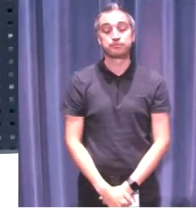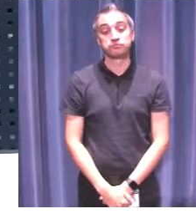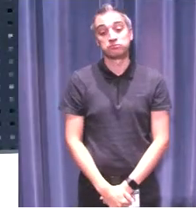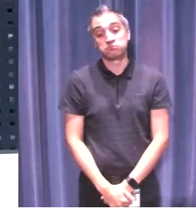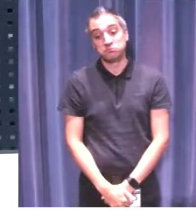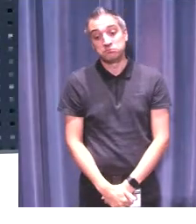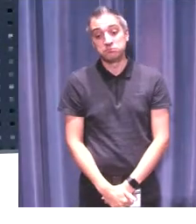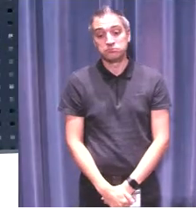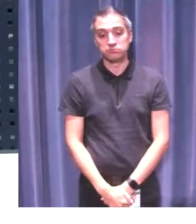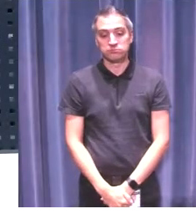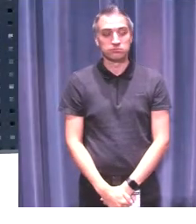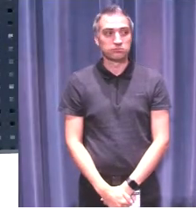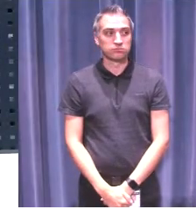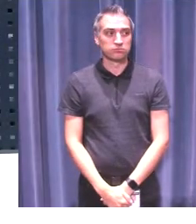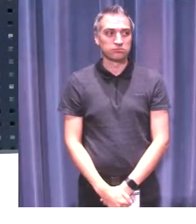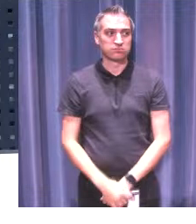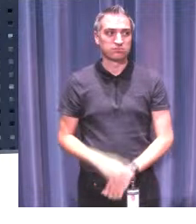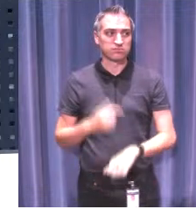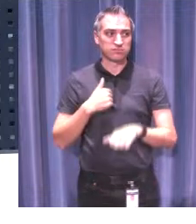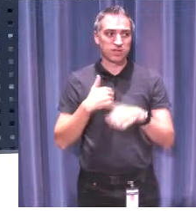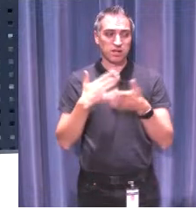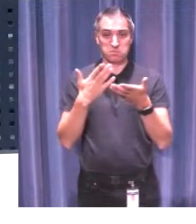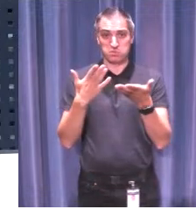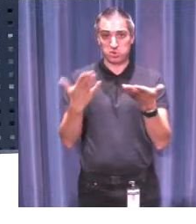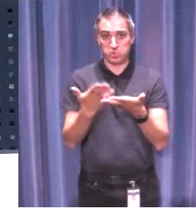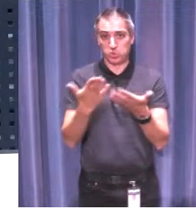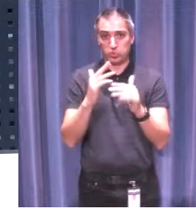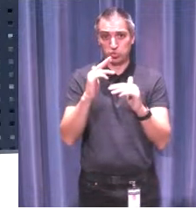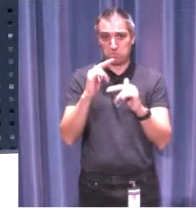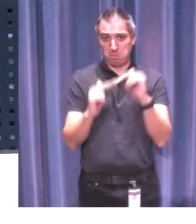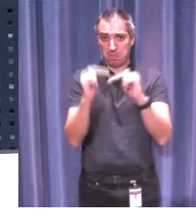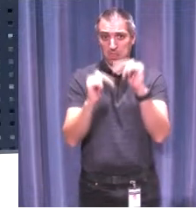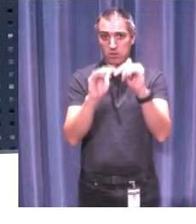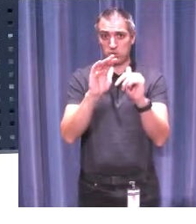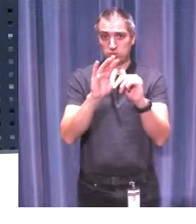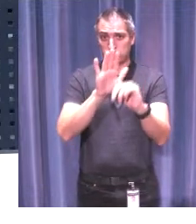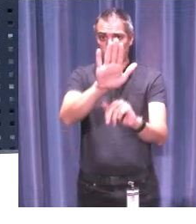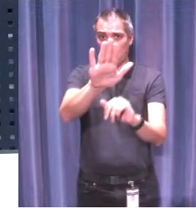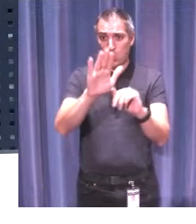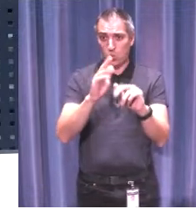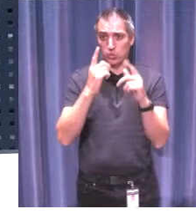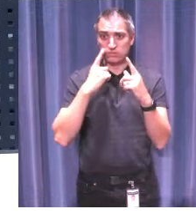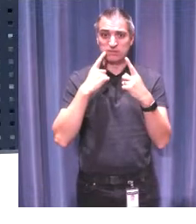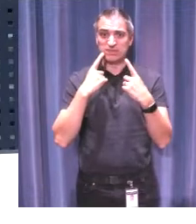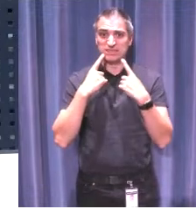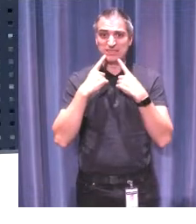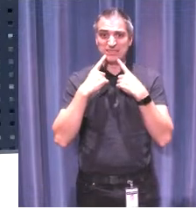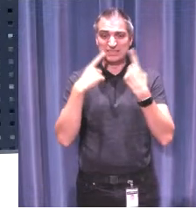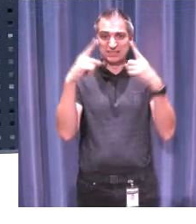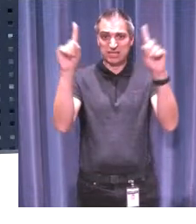Well, I'm here to build on your successes, so I don't wish to